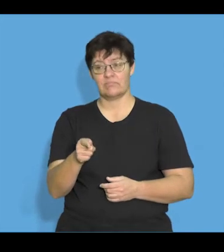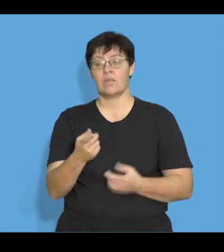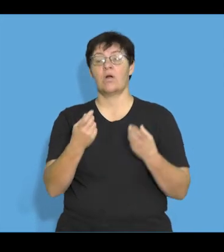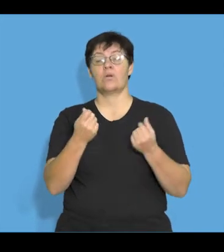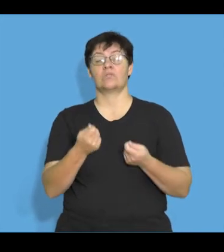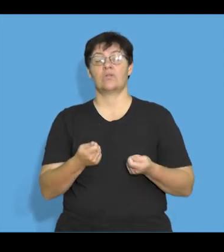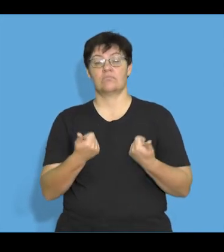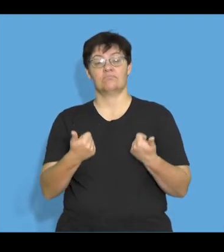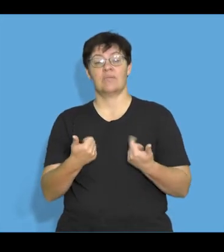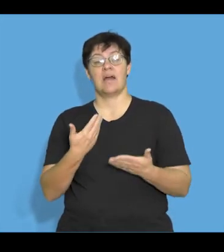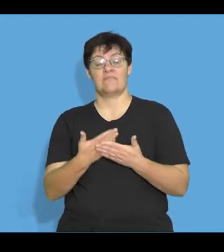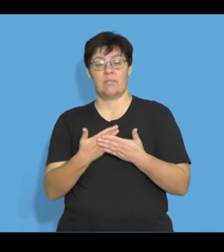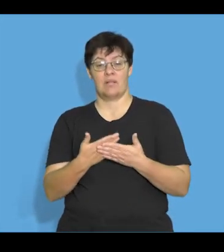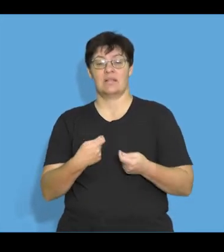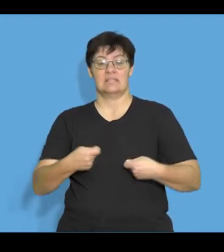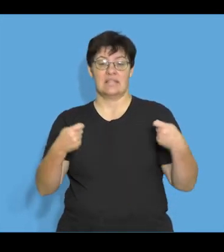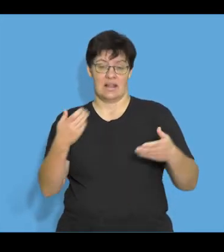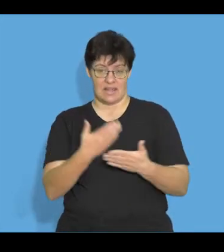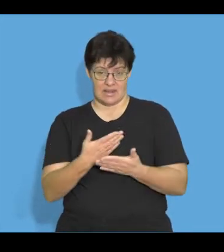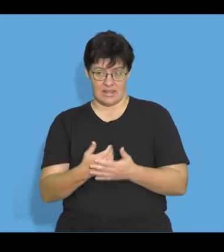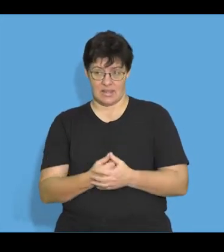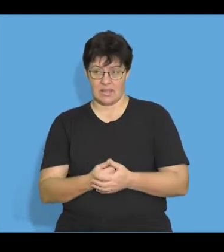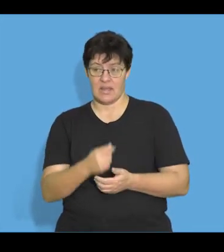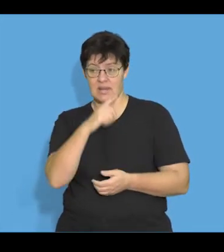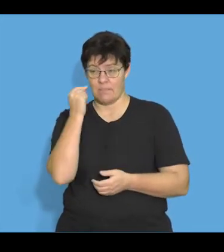goods available to be sold, namely the